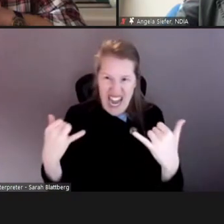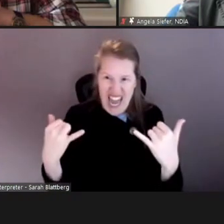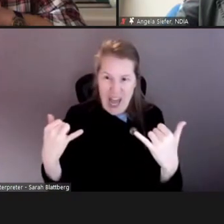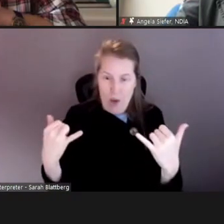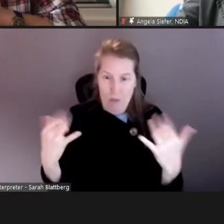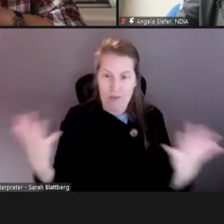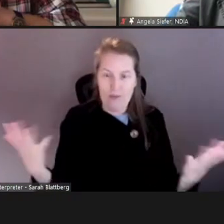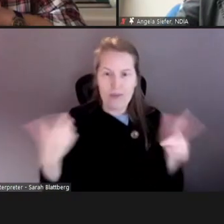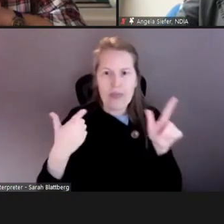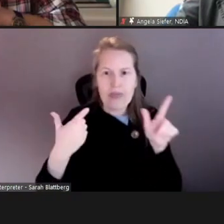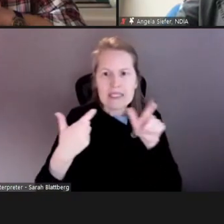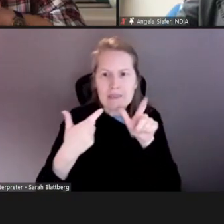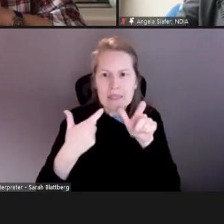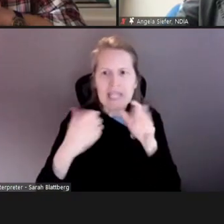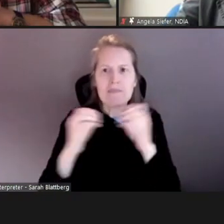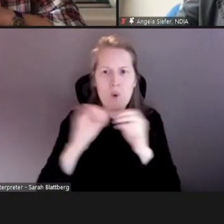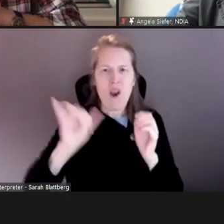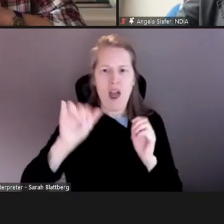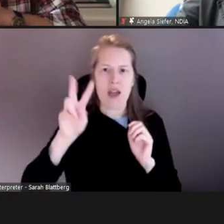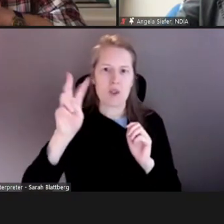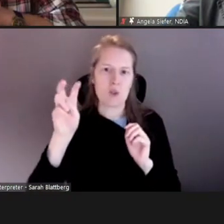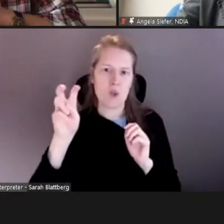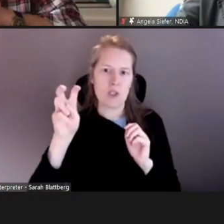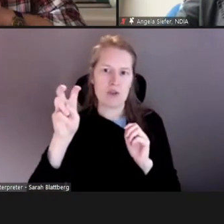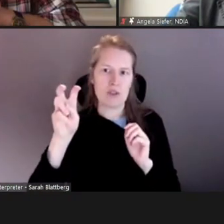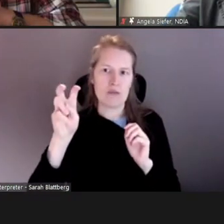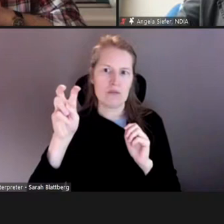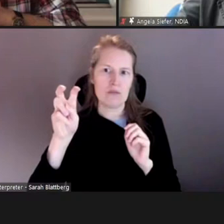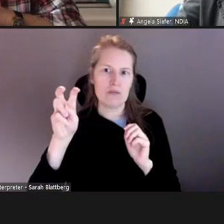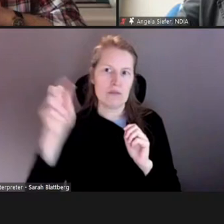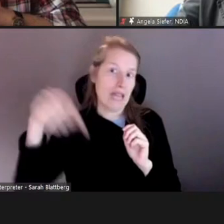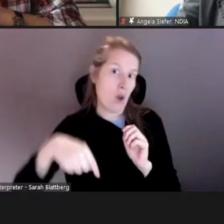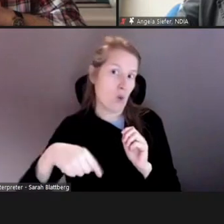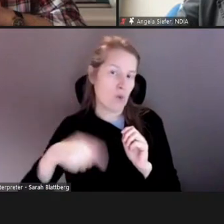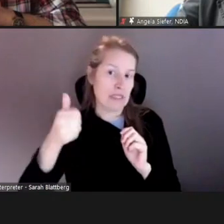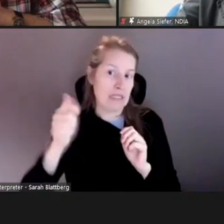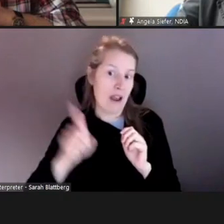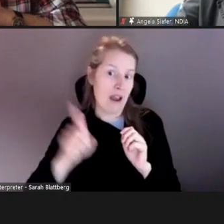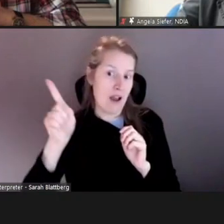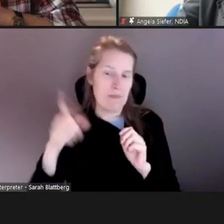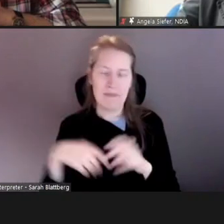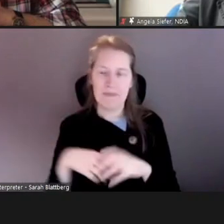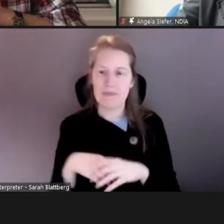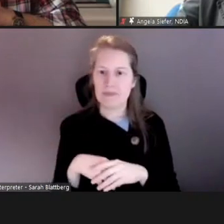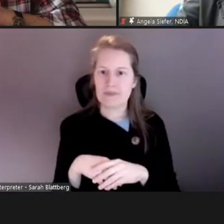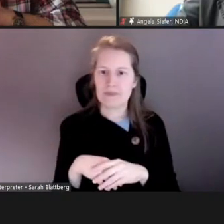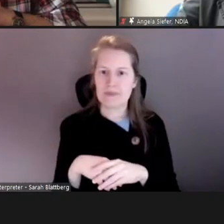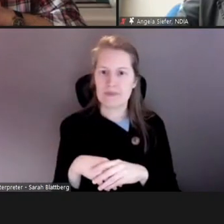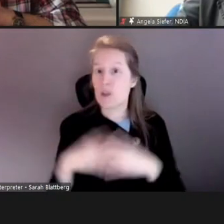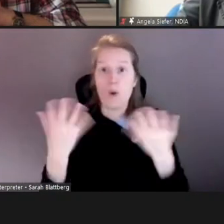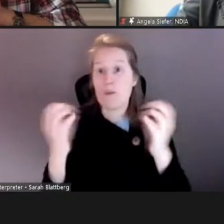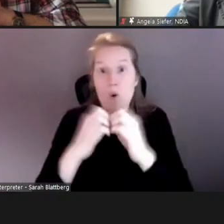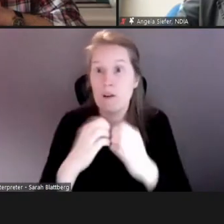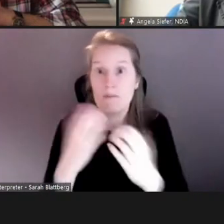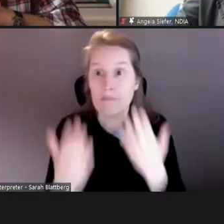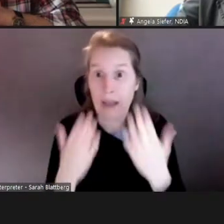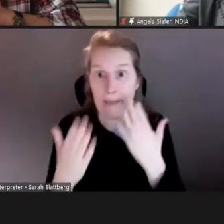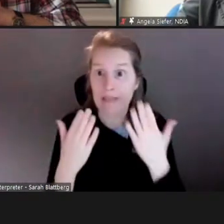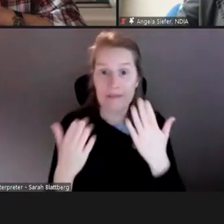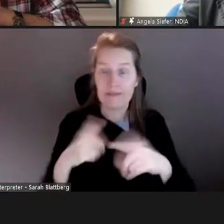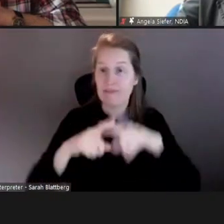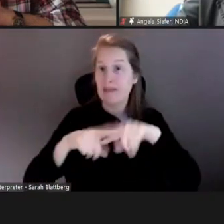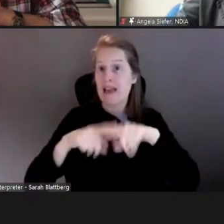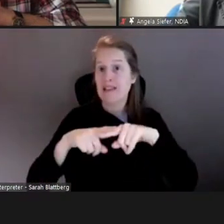speeds around 200 Mbps down and 10 up, or, you know, even more, depending